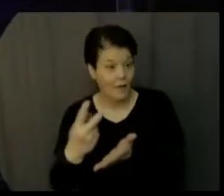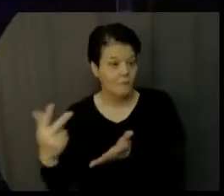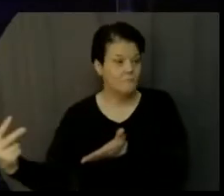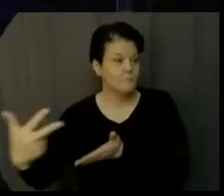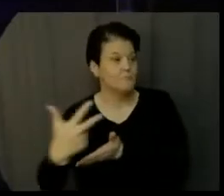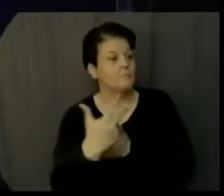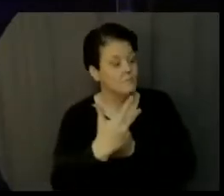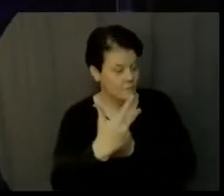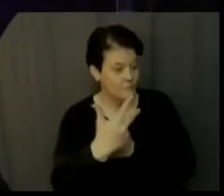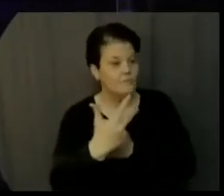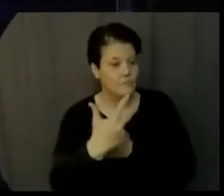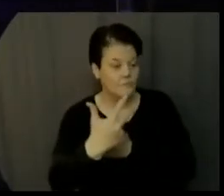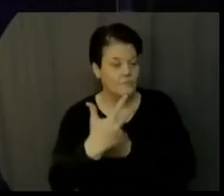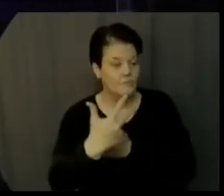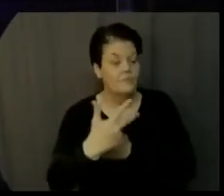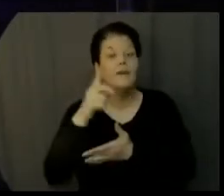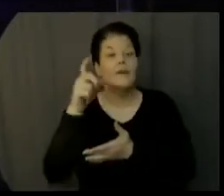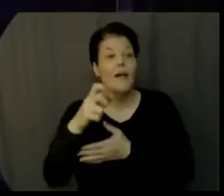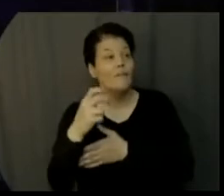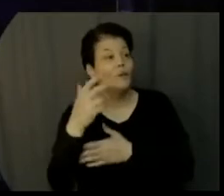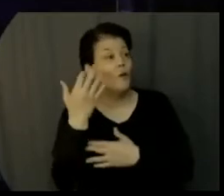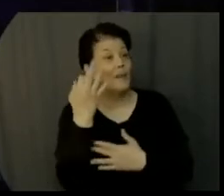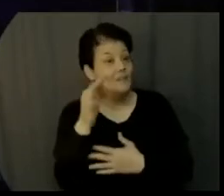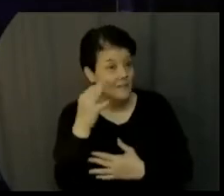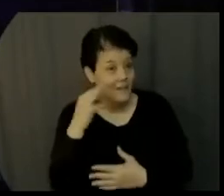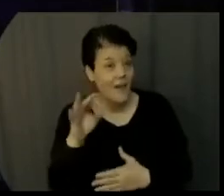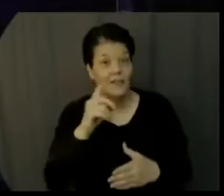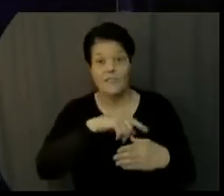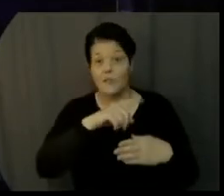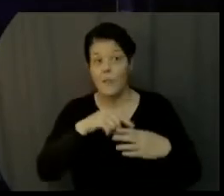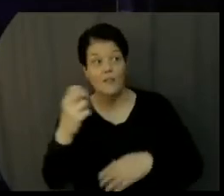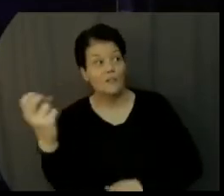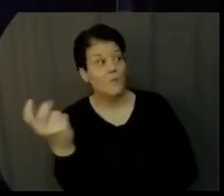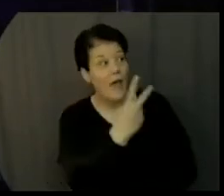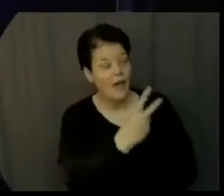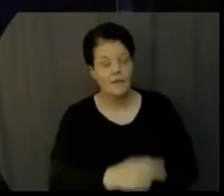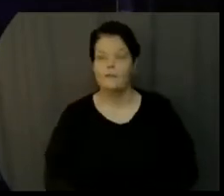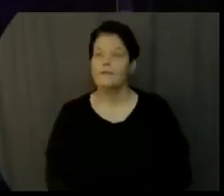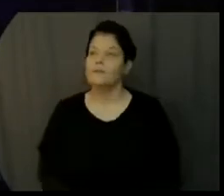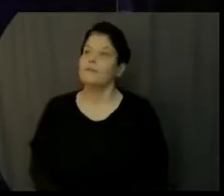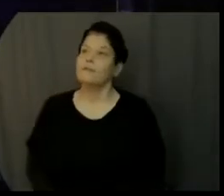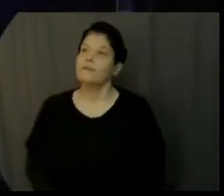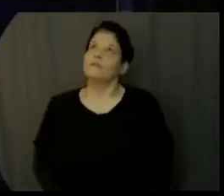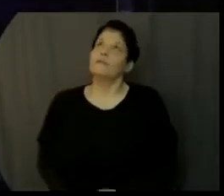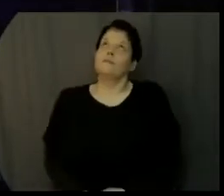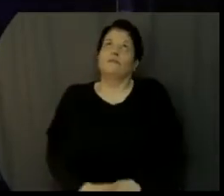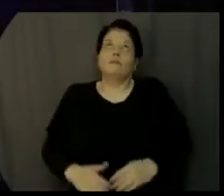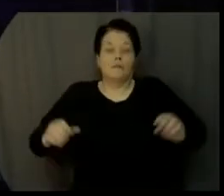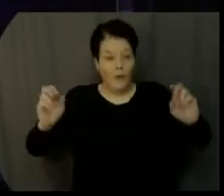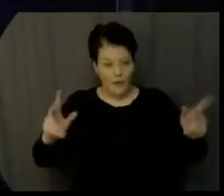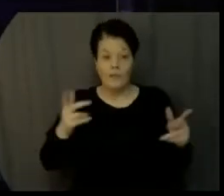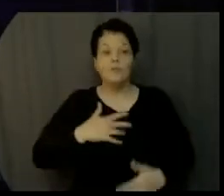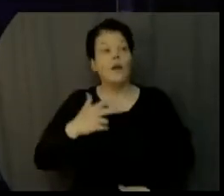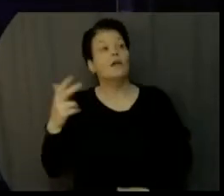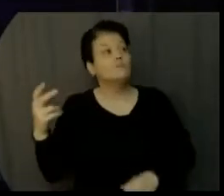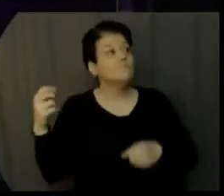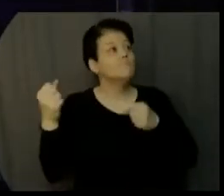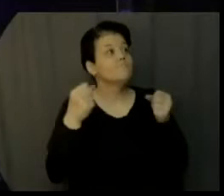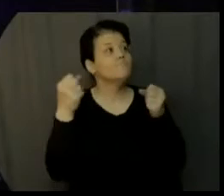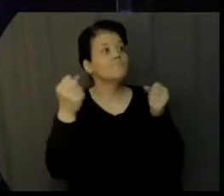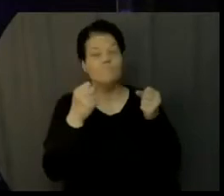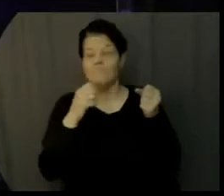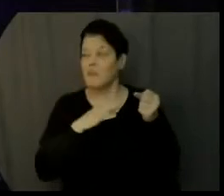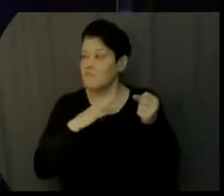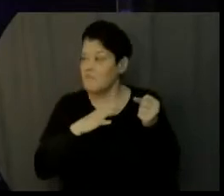miles back to the off-ramp to where I was taking a turn. It's like, I'm on my way. I'm doing fine. It's just